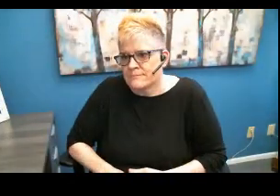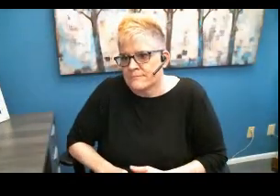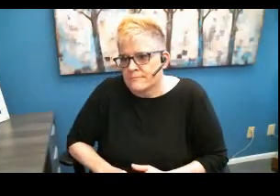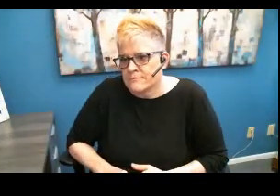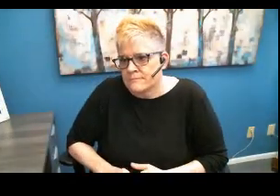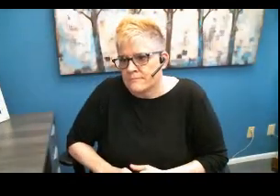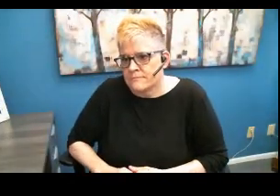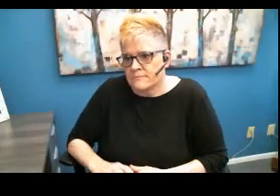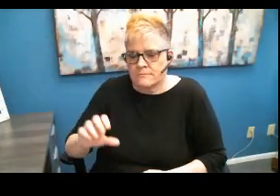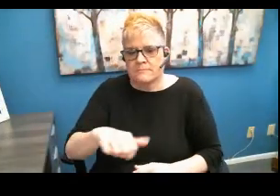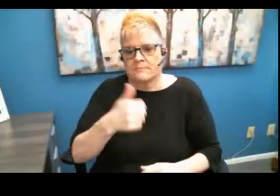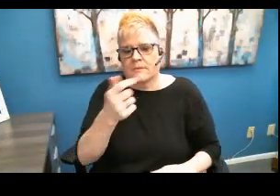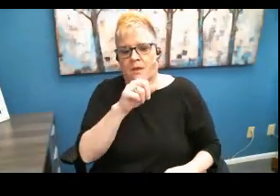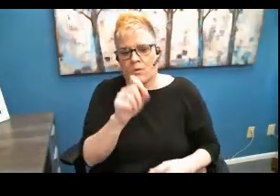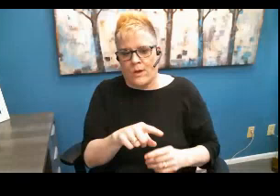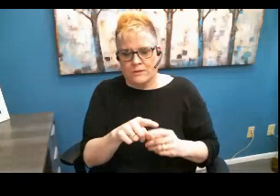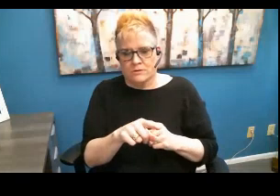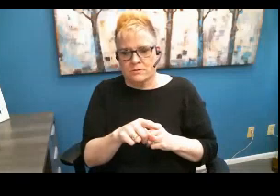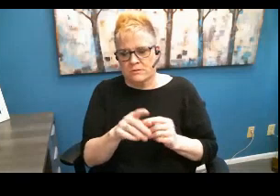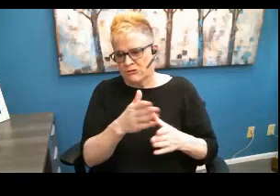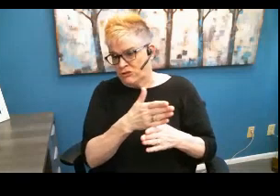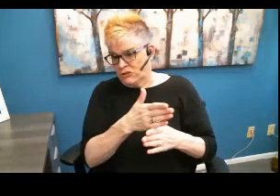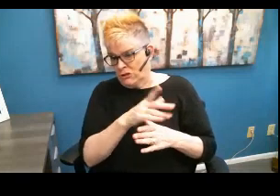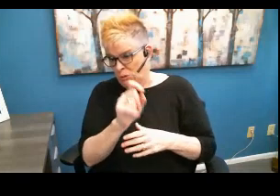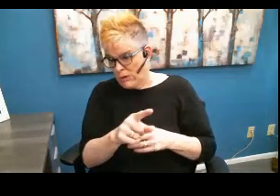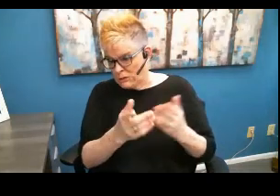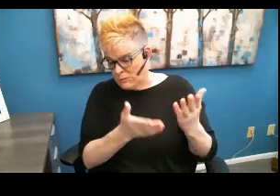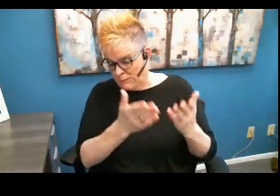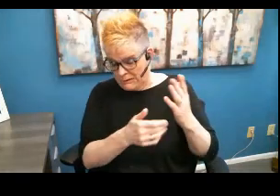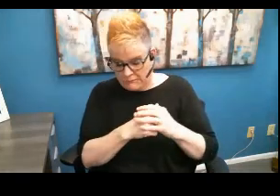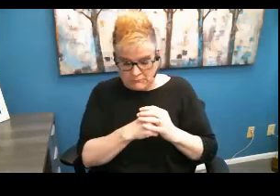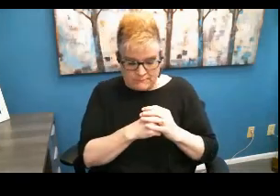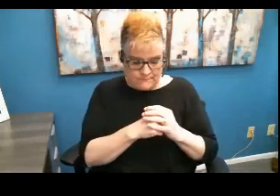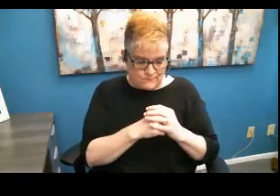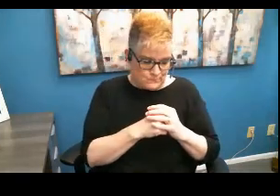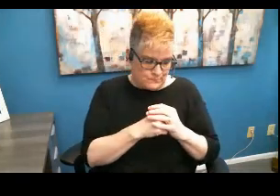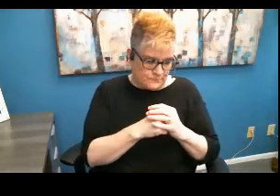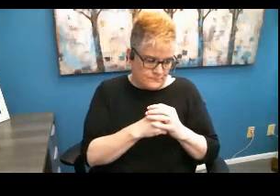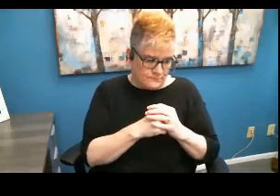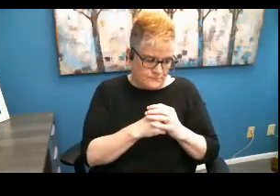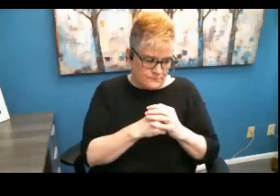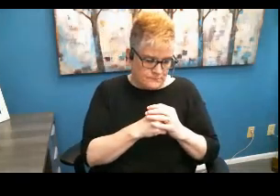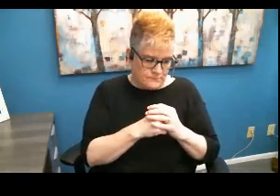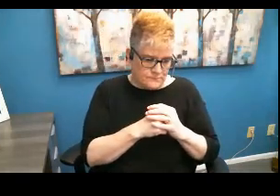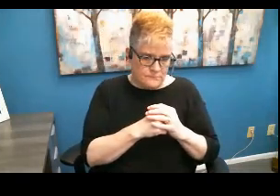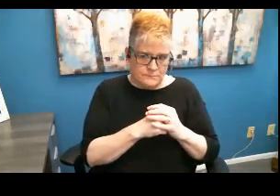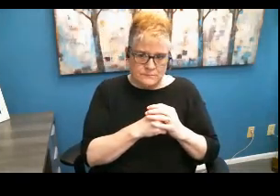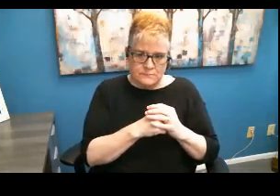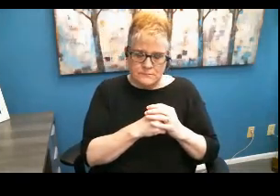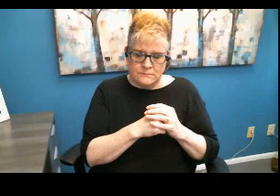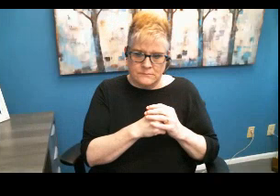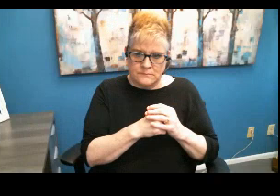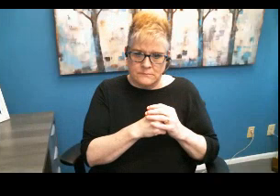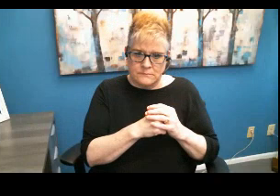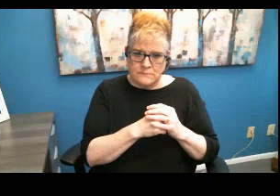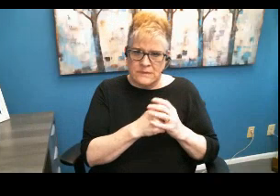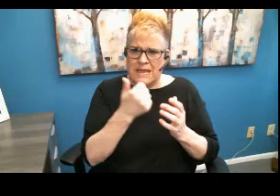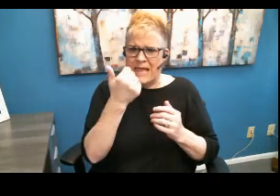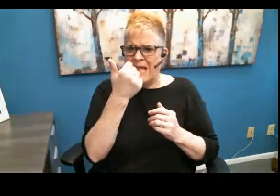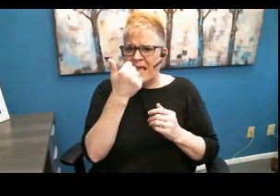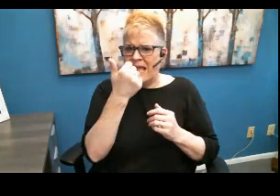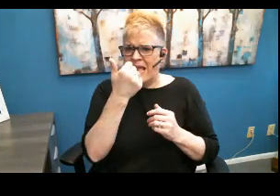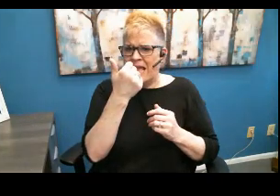Another question I have, and this might be a shared question from some of the other folks we have on the line, seeing the audience, is there any way to